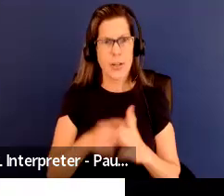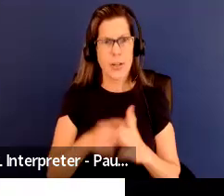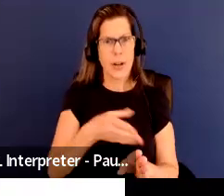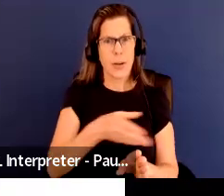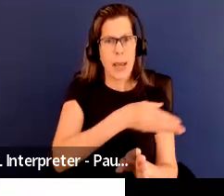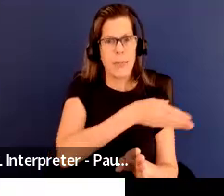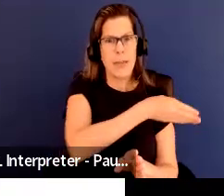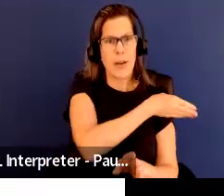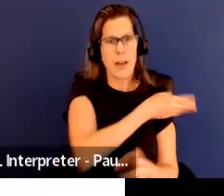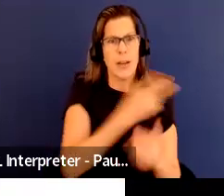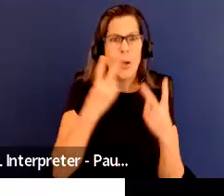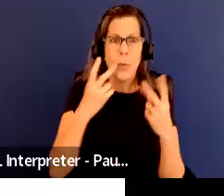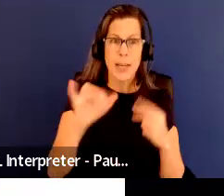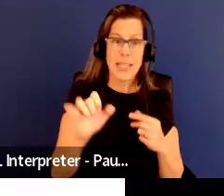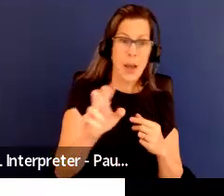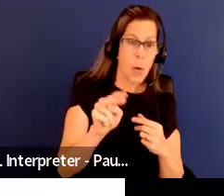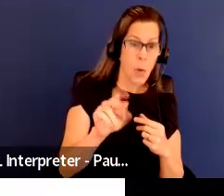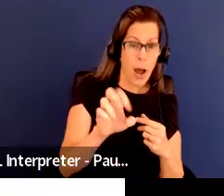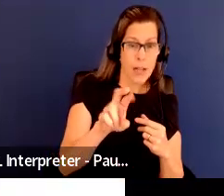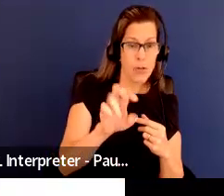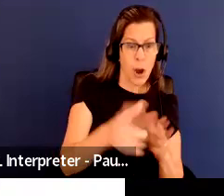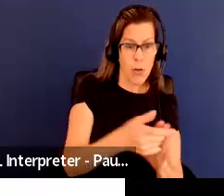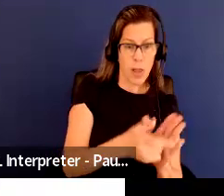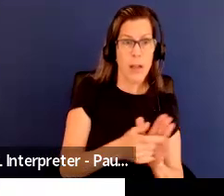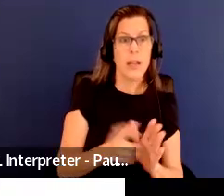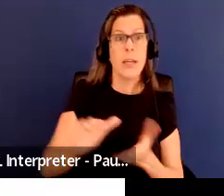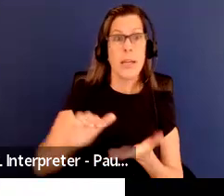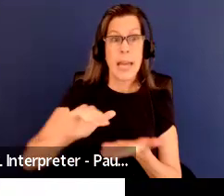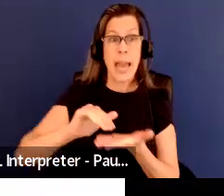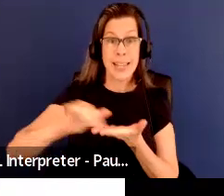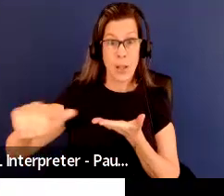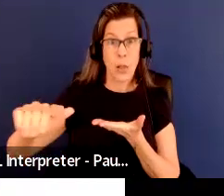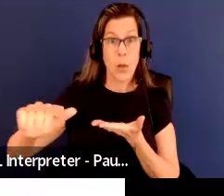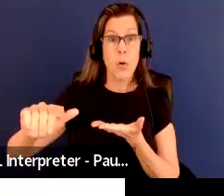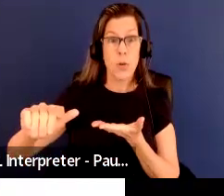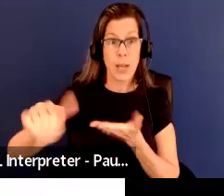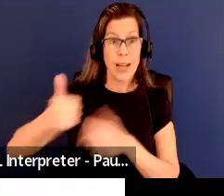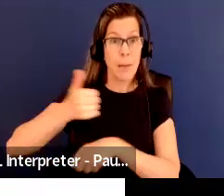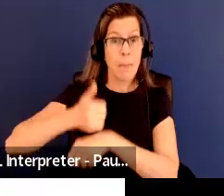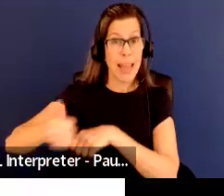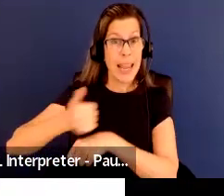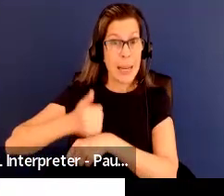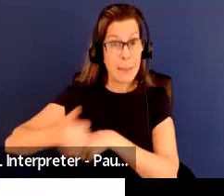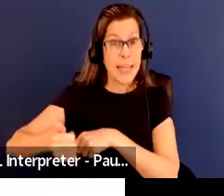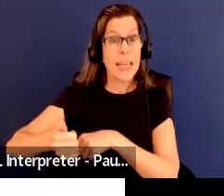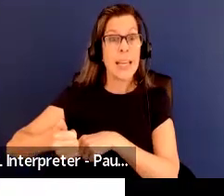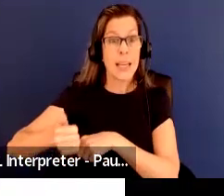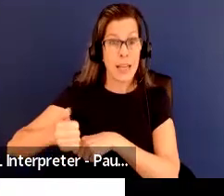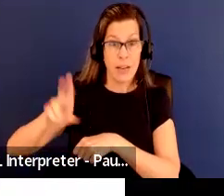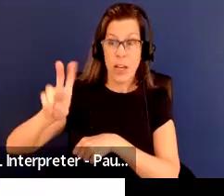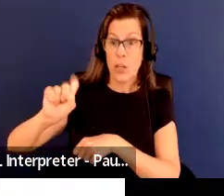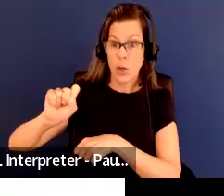that because we saw the Juan Crow laws, is exclusion and blaming of